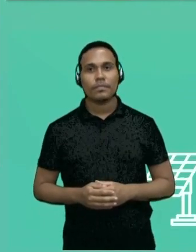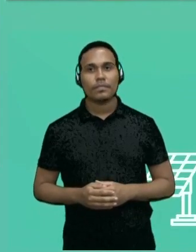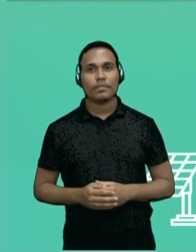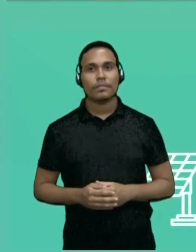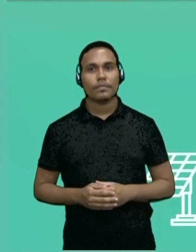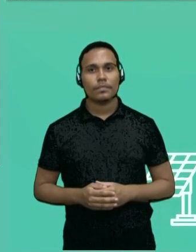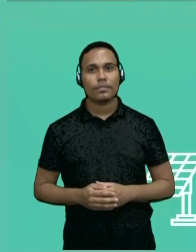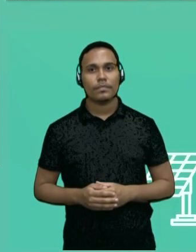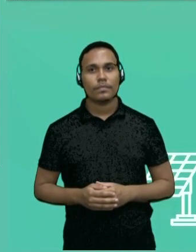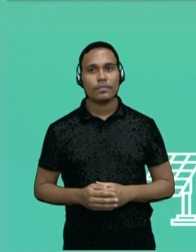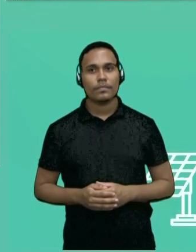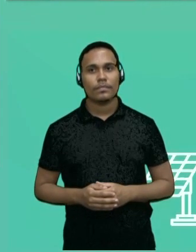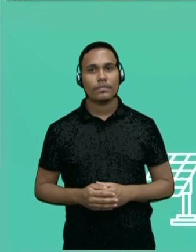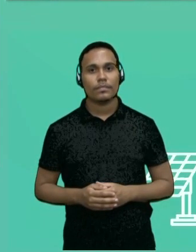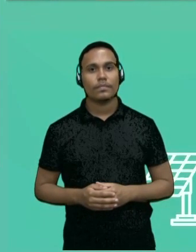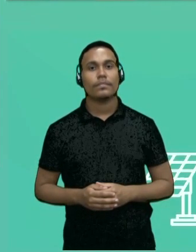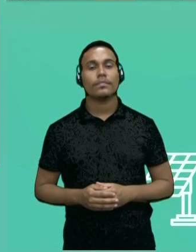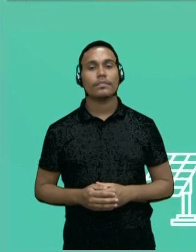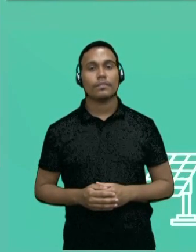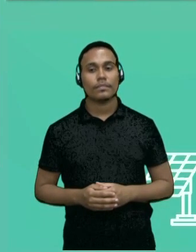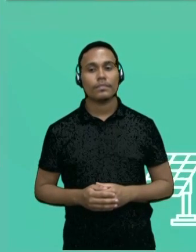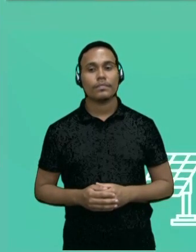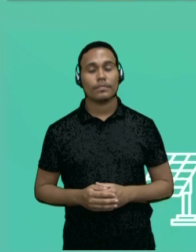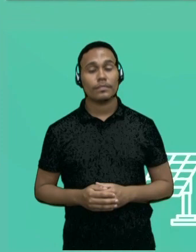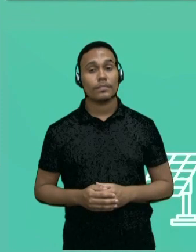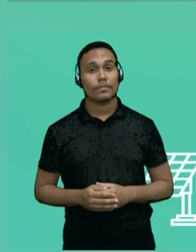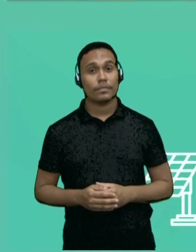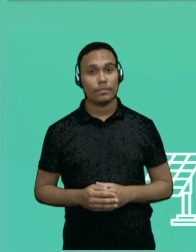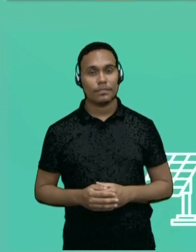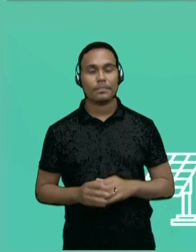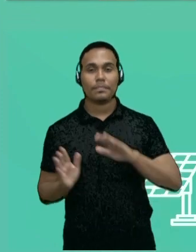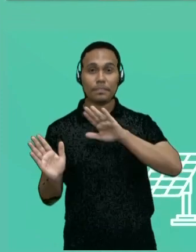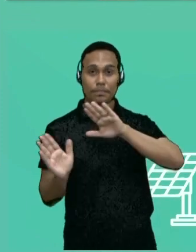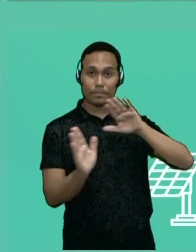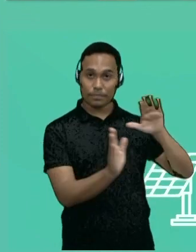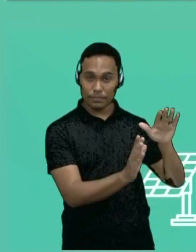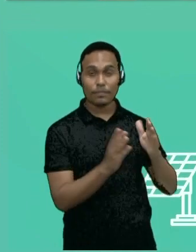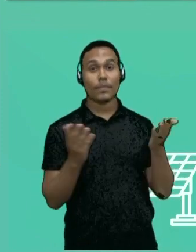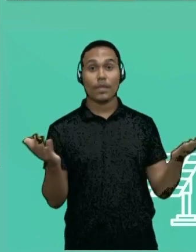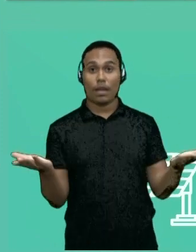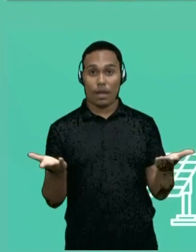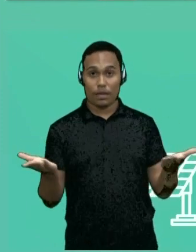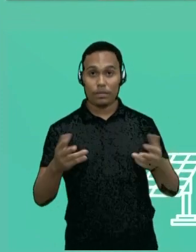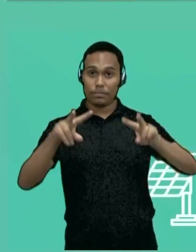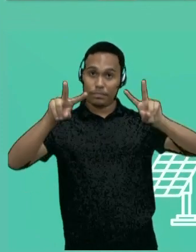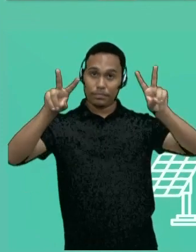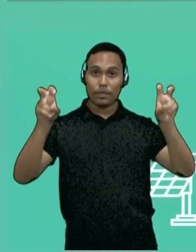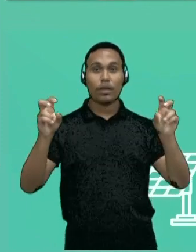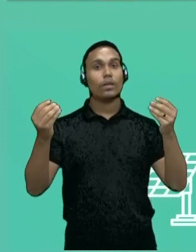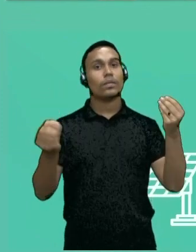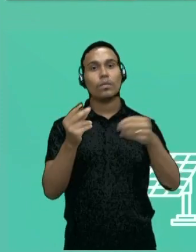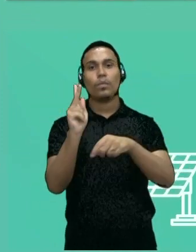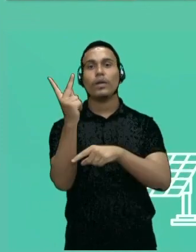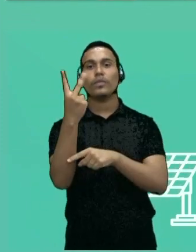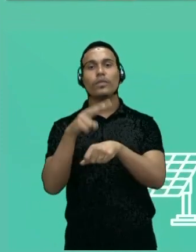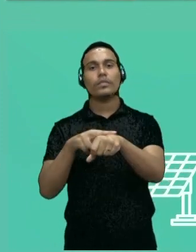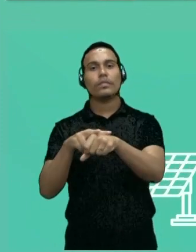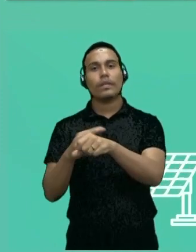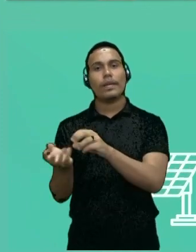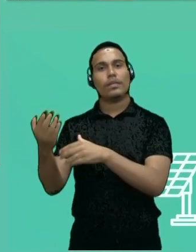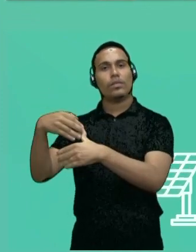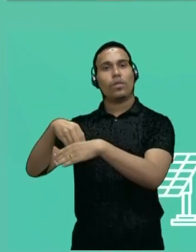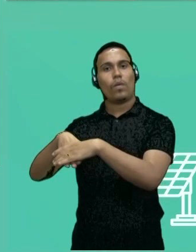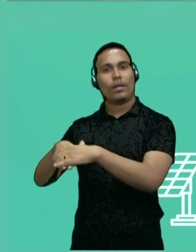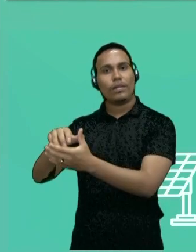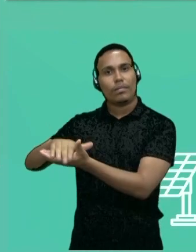Hydrogen. Now, if we move on to the midstream segment, to storage, we have providers of storage solutions, including